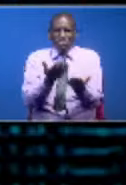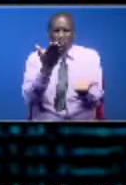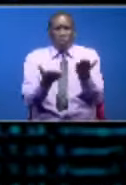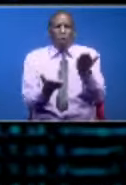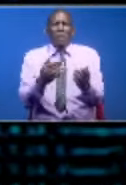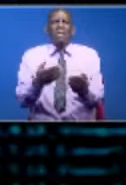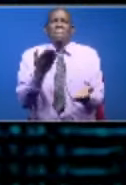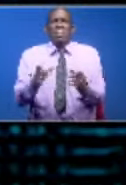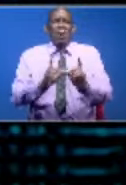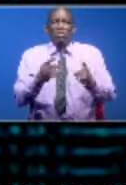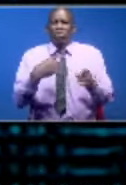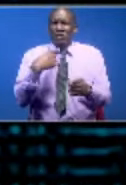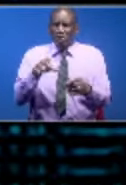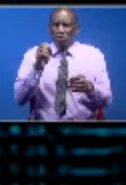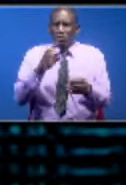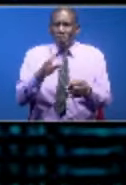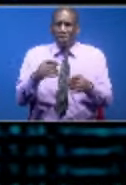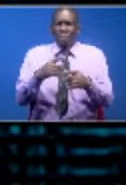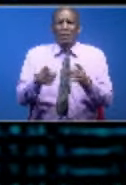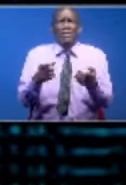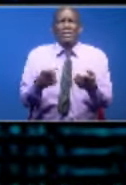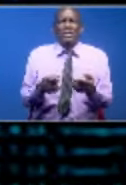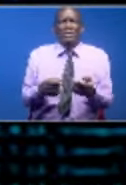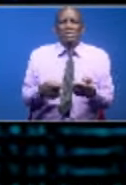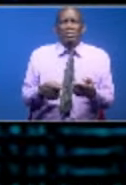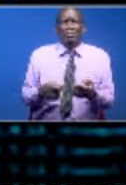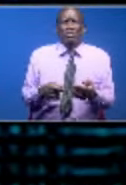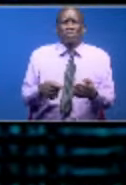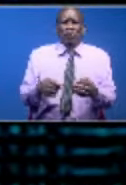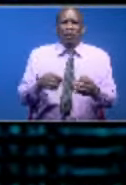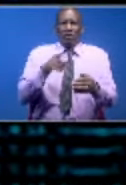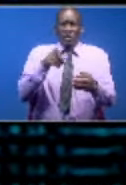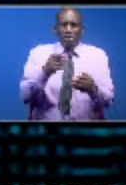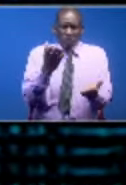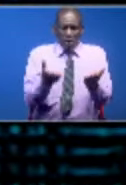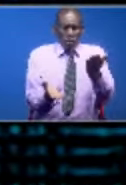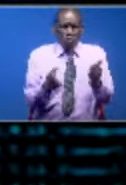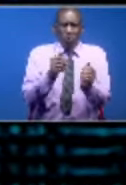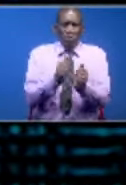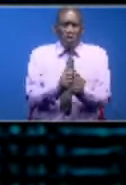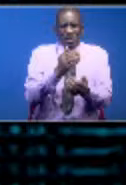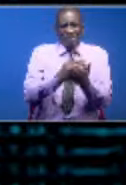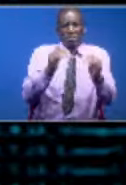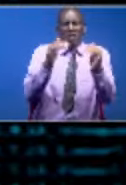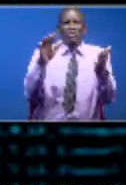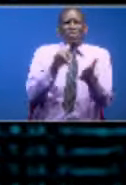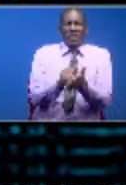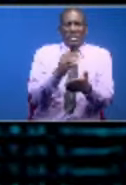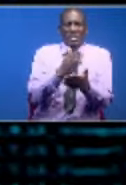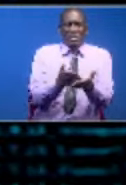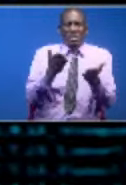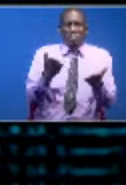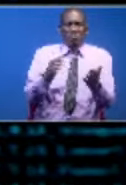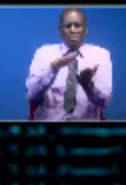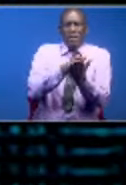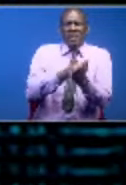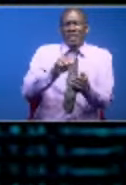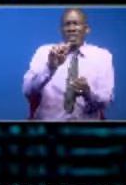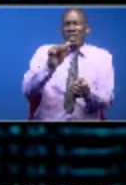I'm not saying it should be top-notch or better than a traditional project, but at least comparable to a certain level that somebody like APSA or any other